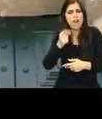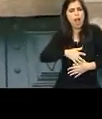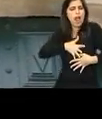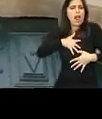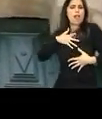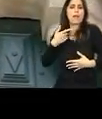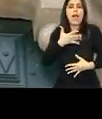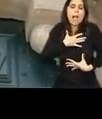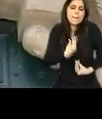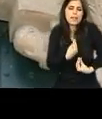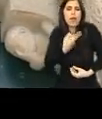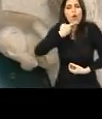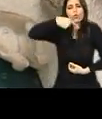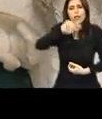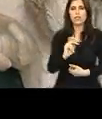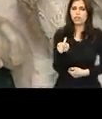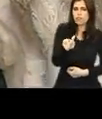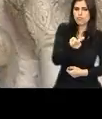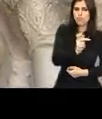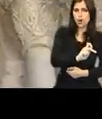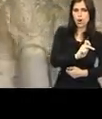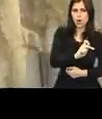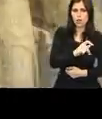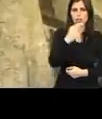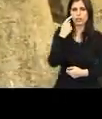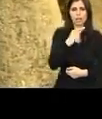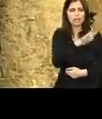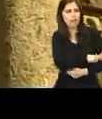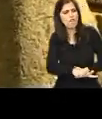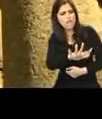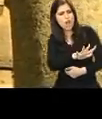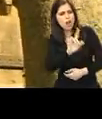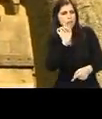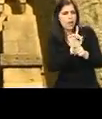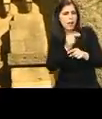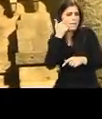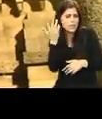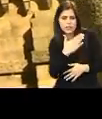where you will always want to return. Such is their sense of eternity.